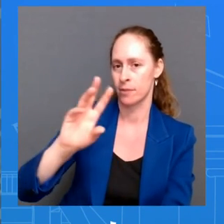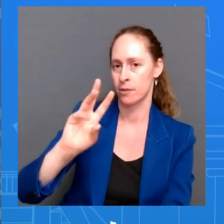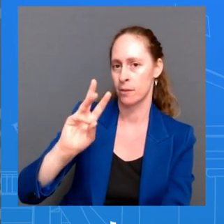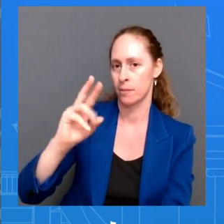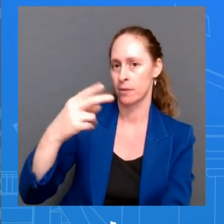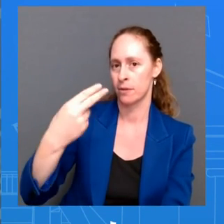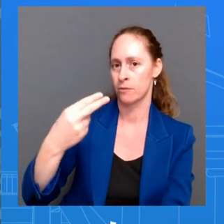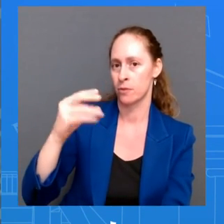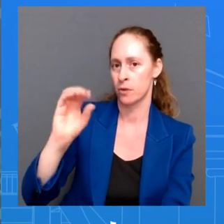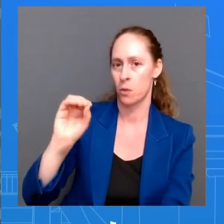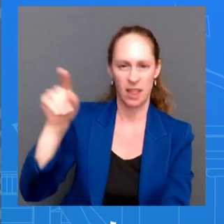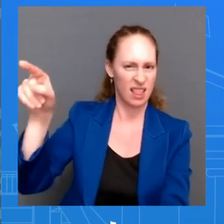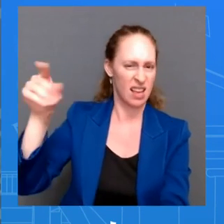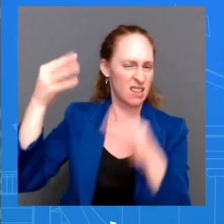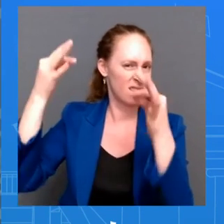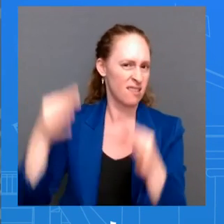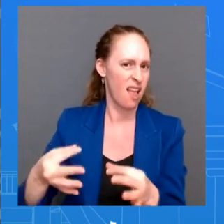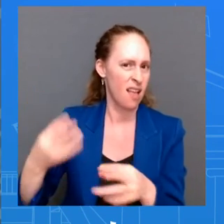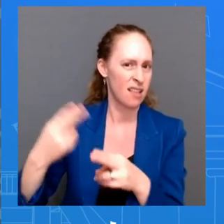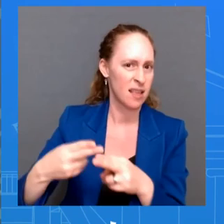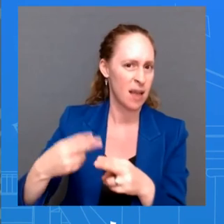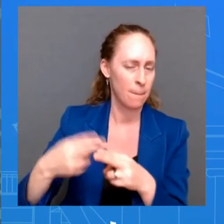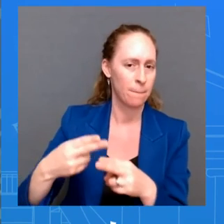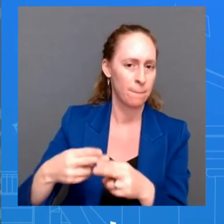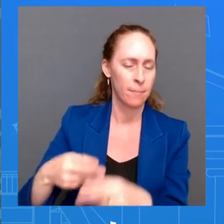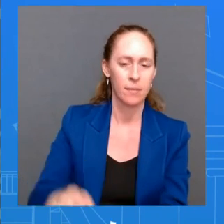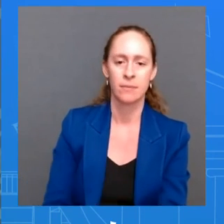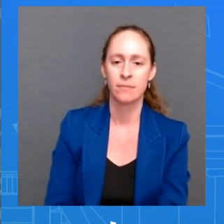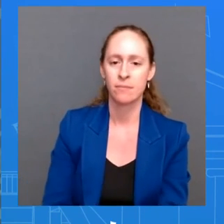would leave that to them and would refer you to them.